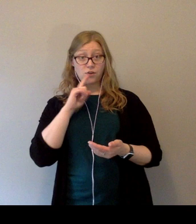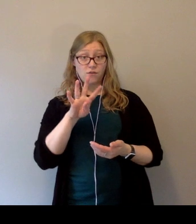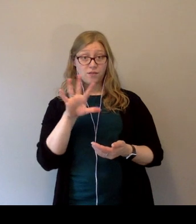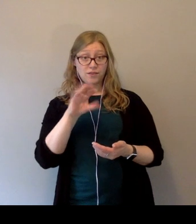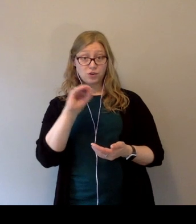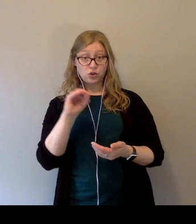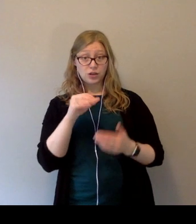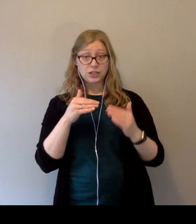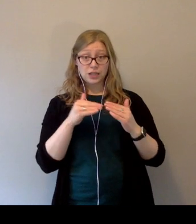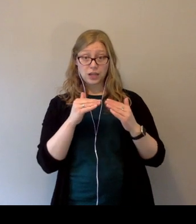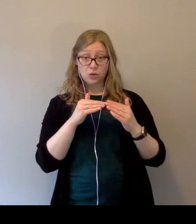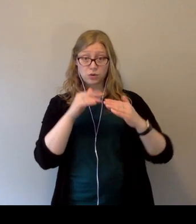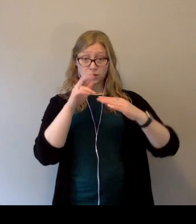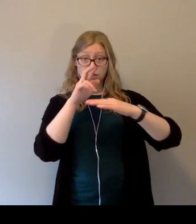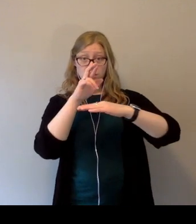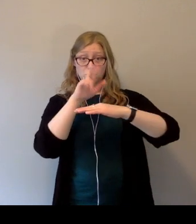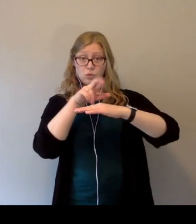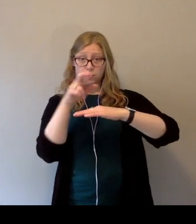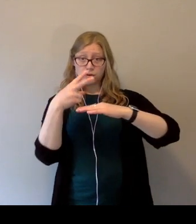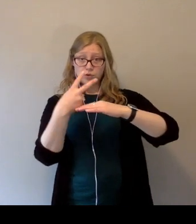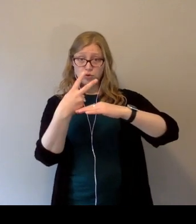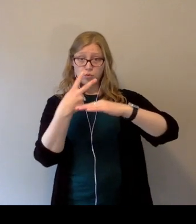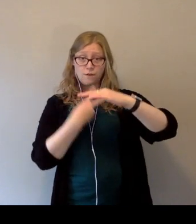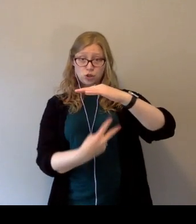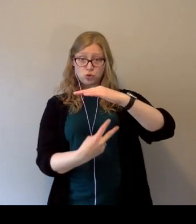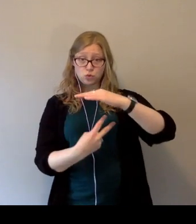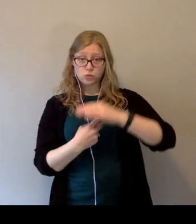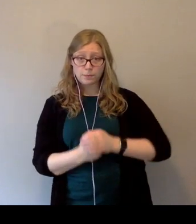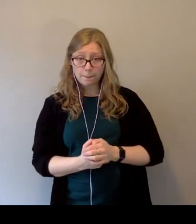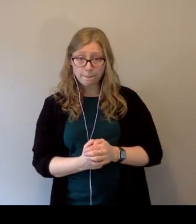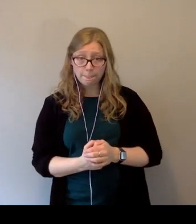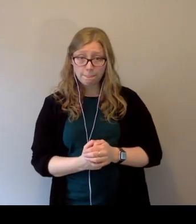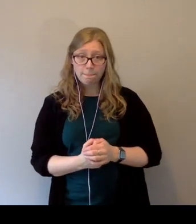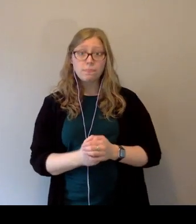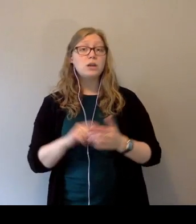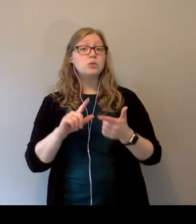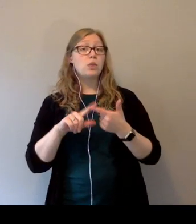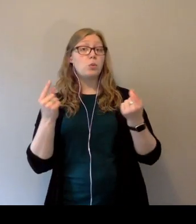root of 2 over x. And then we can cross multiply.